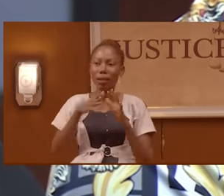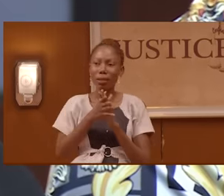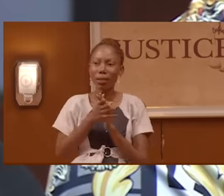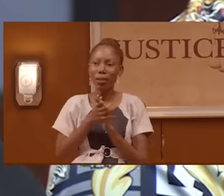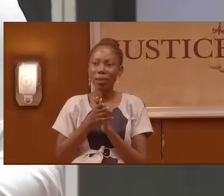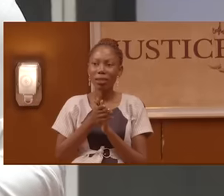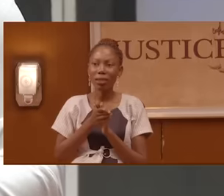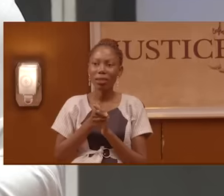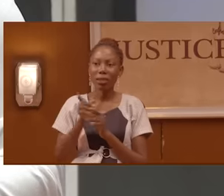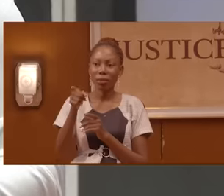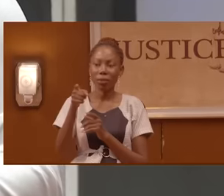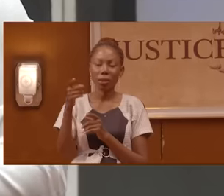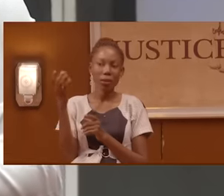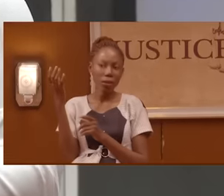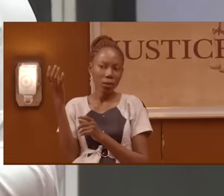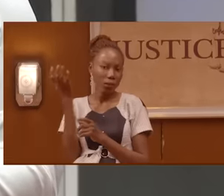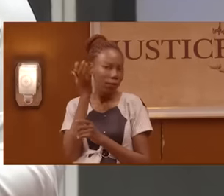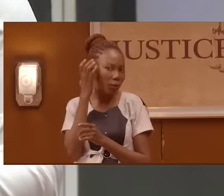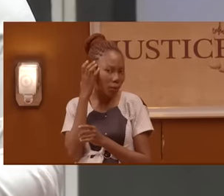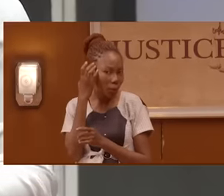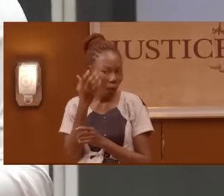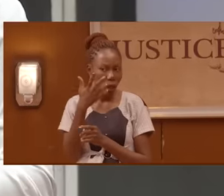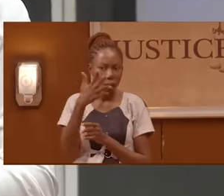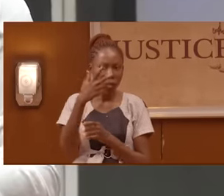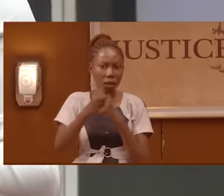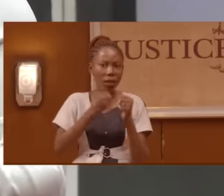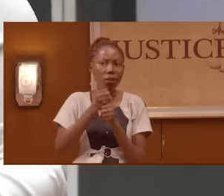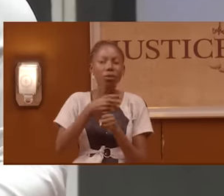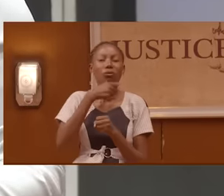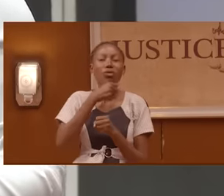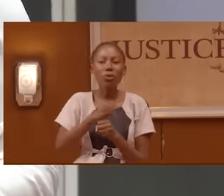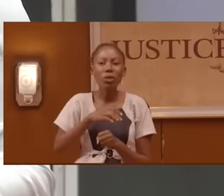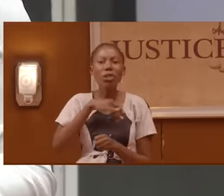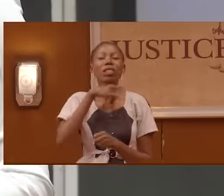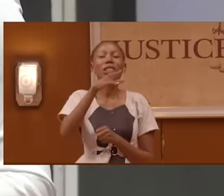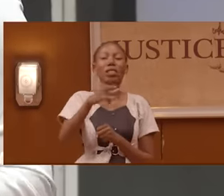my my 3-year-old child shouting,